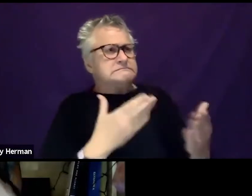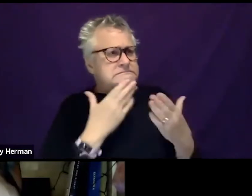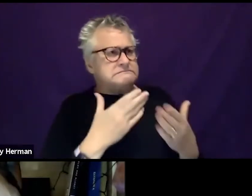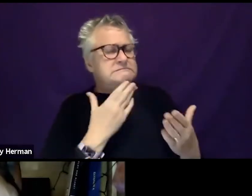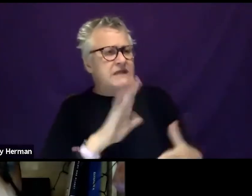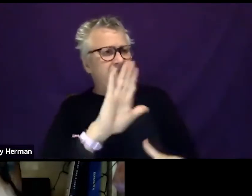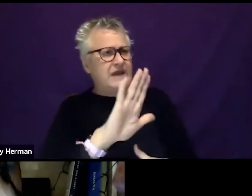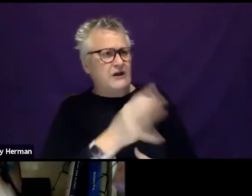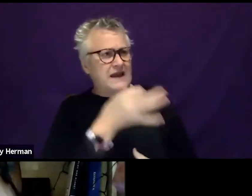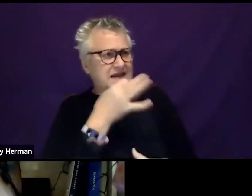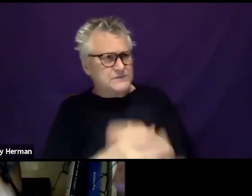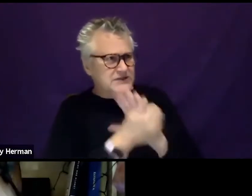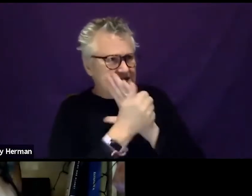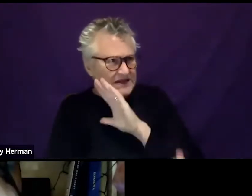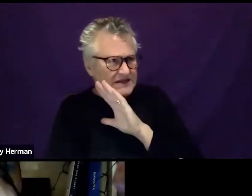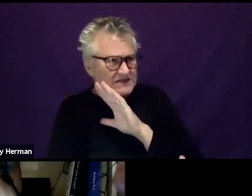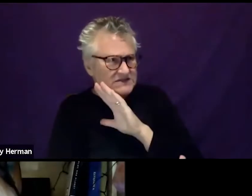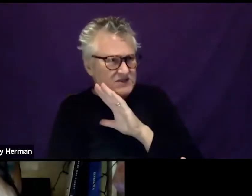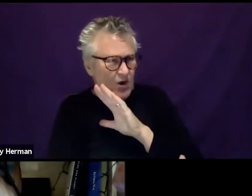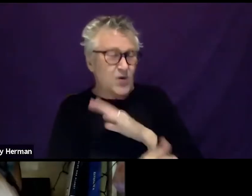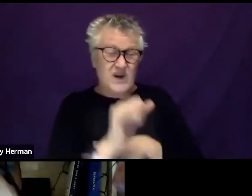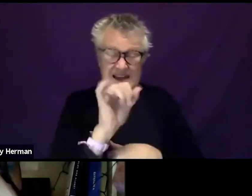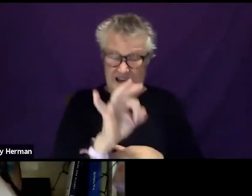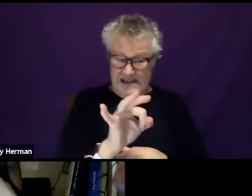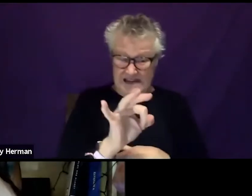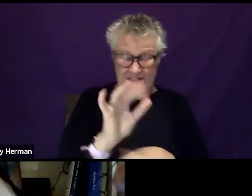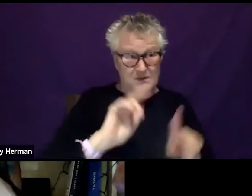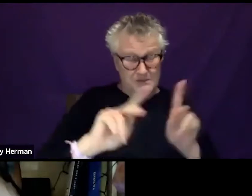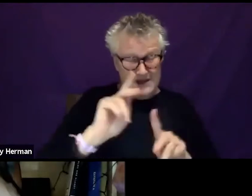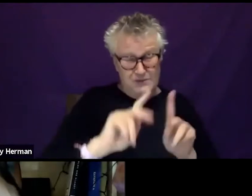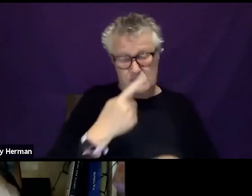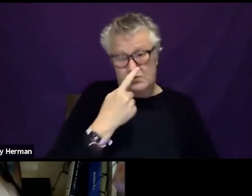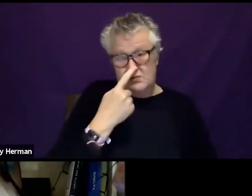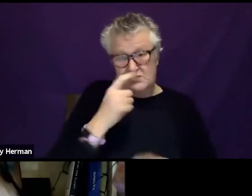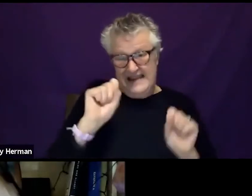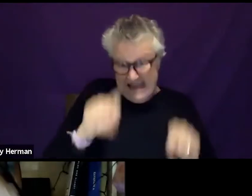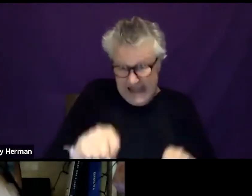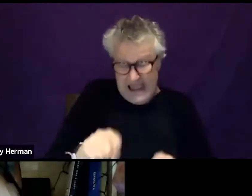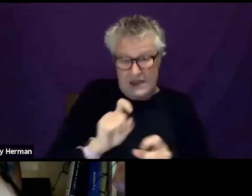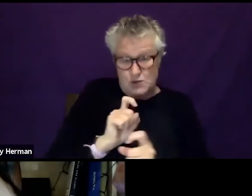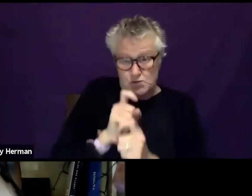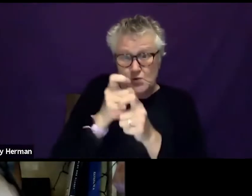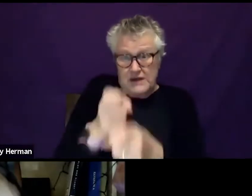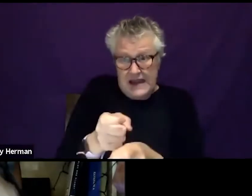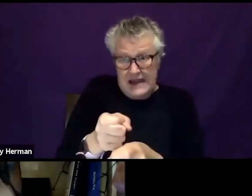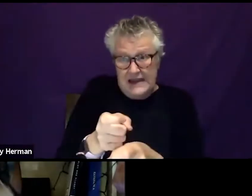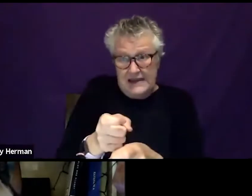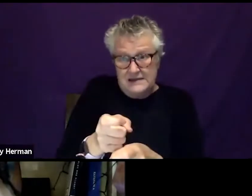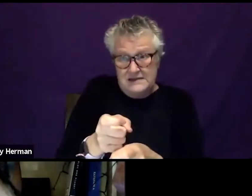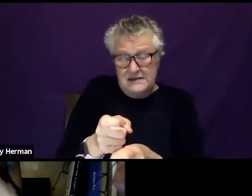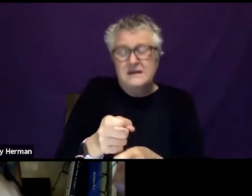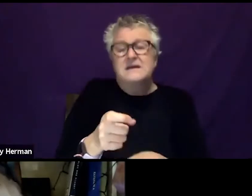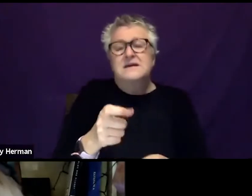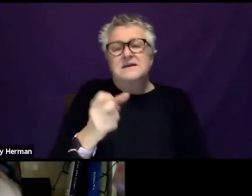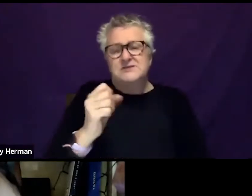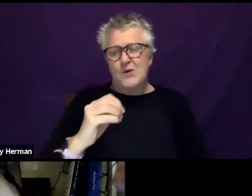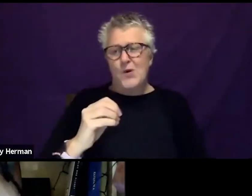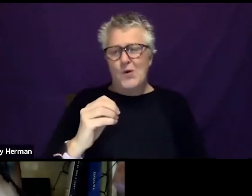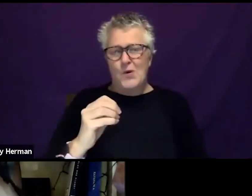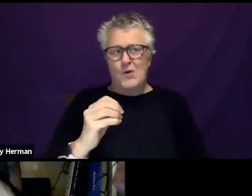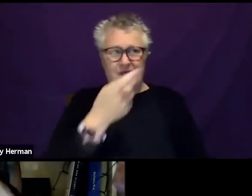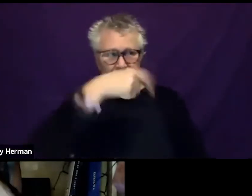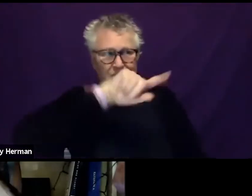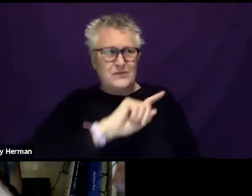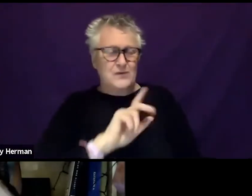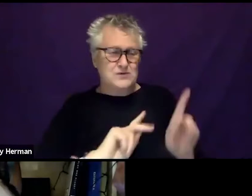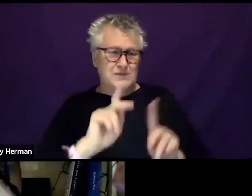if people can donate to make sure that these people can be reimbursed appropriately,